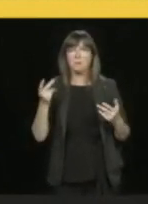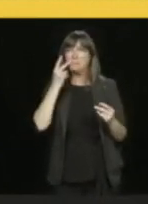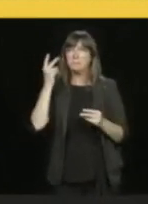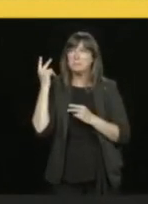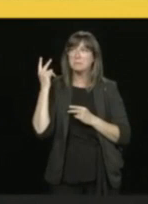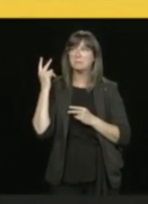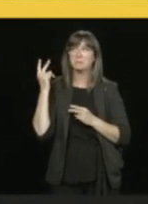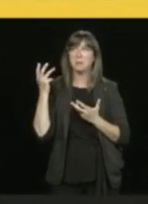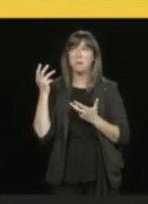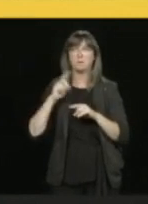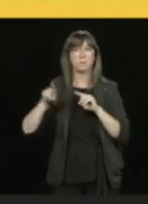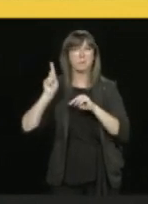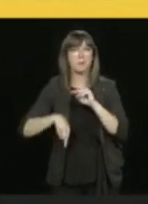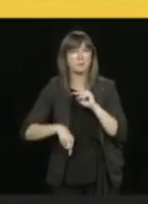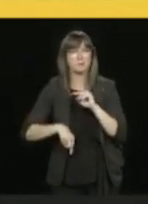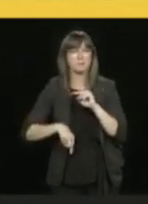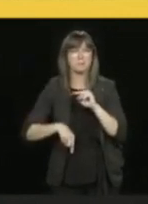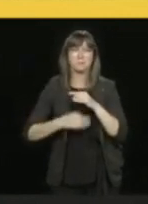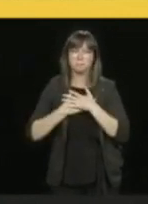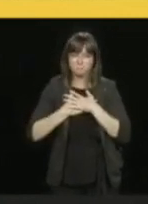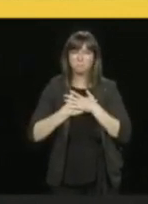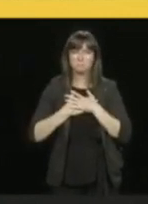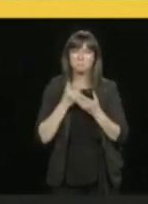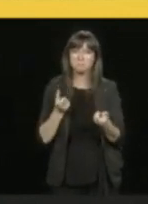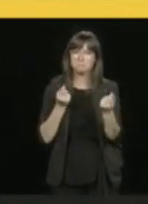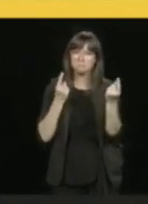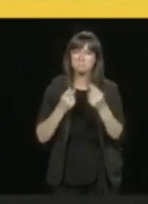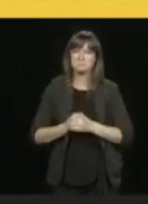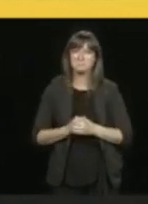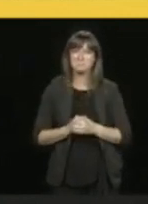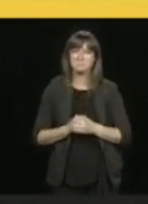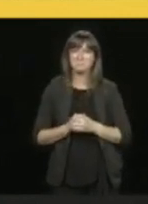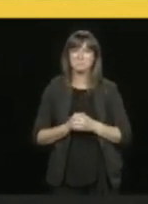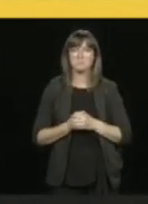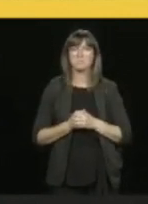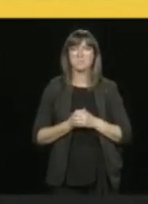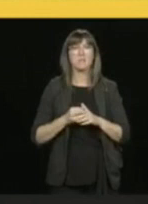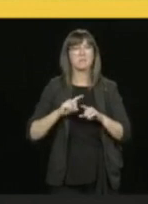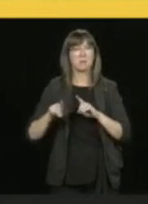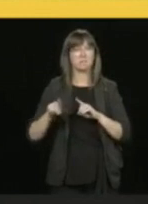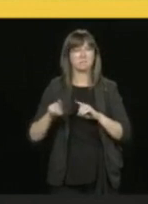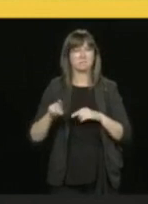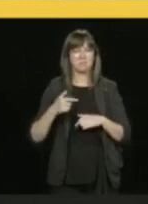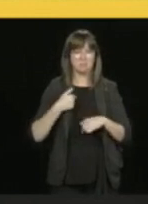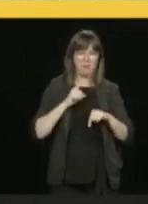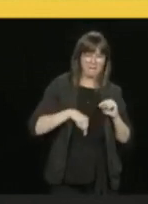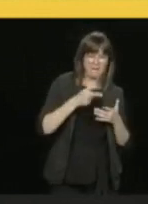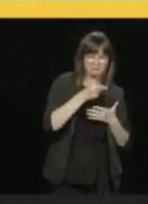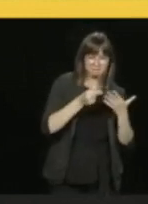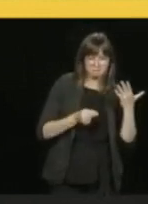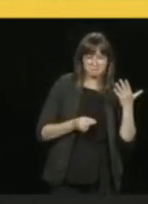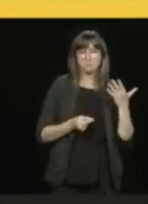do, that's understandable. But can't will not define us. We